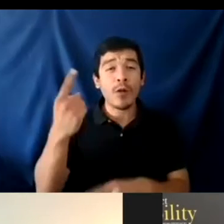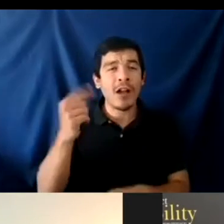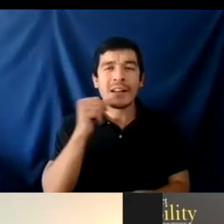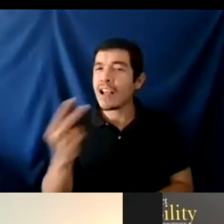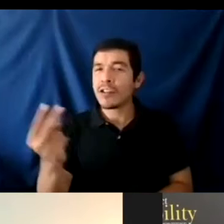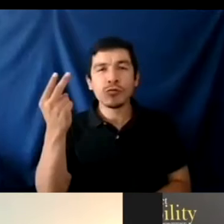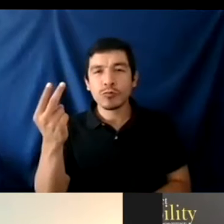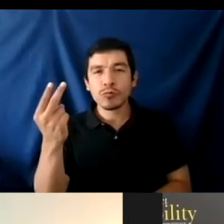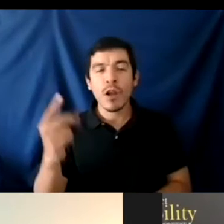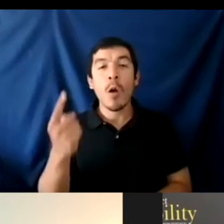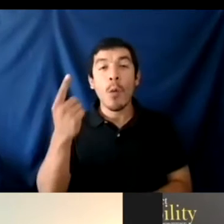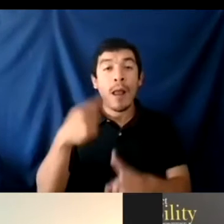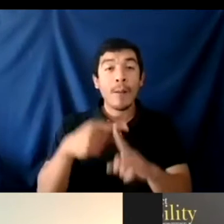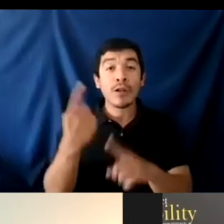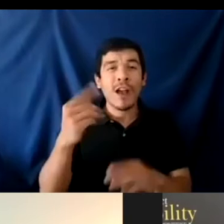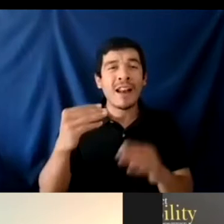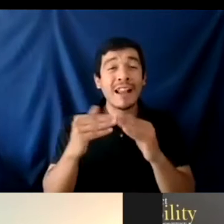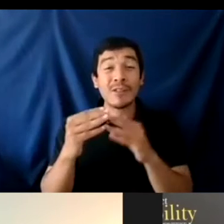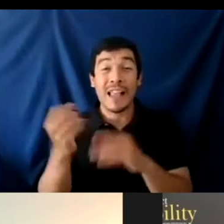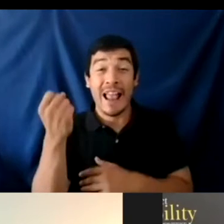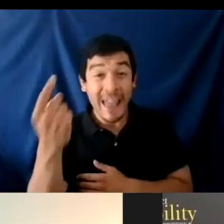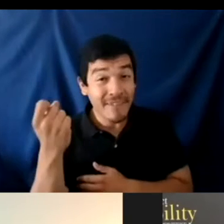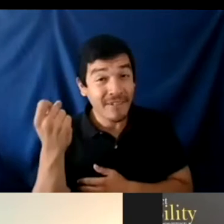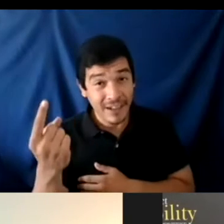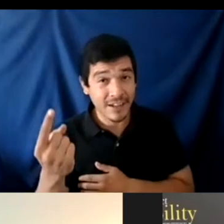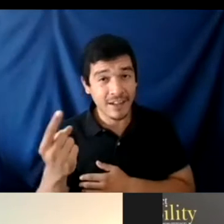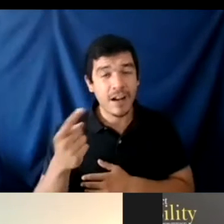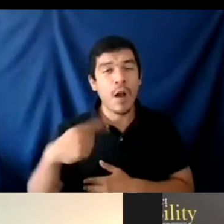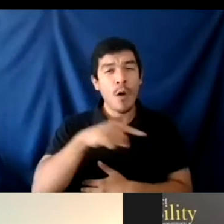+ 1 = 11, where